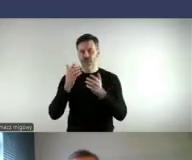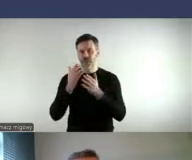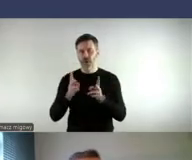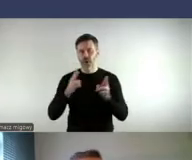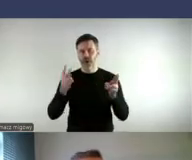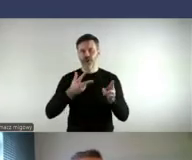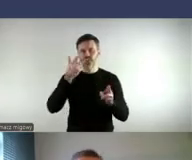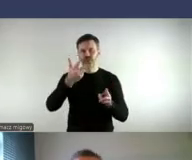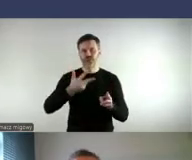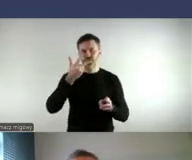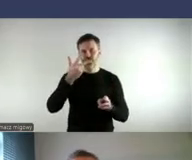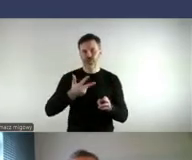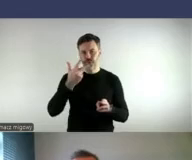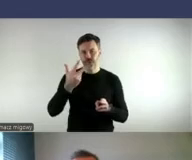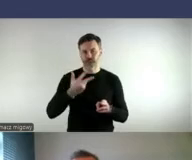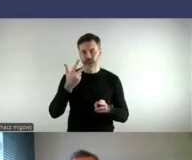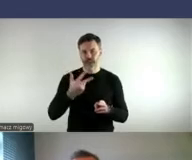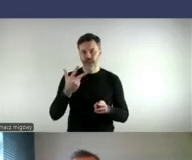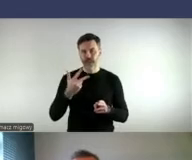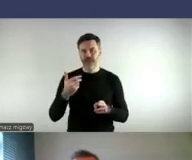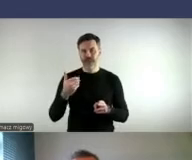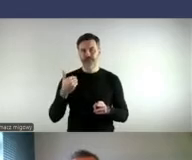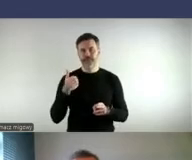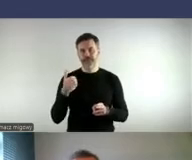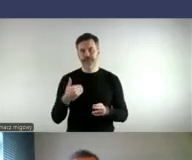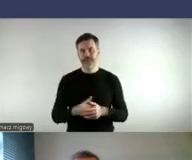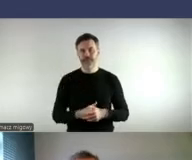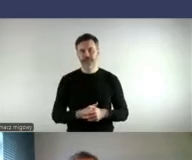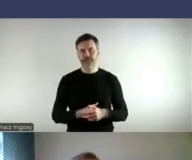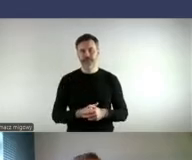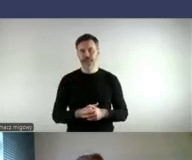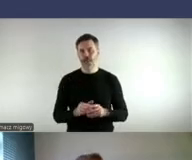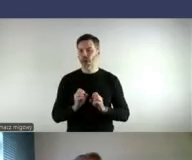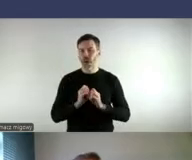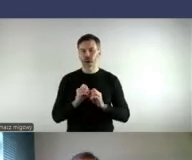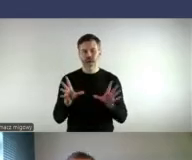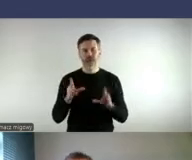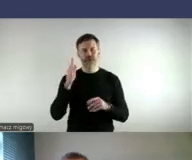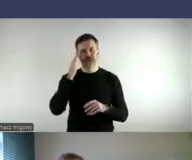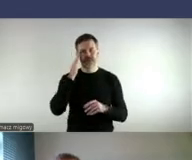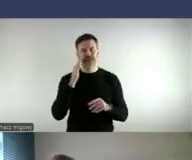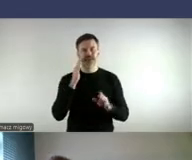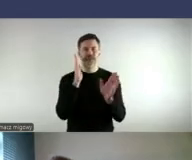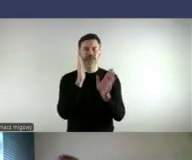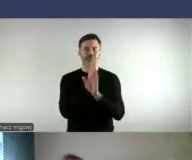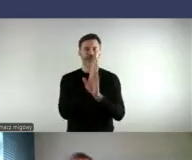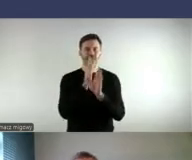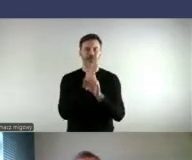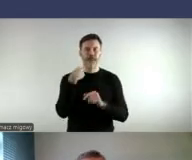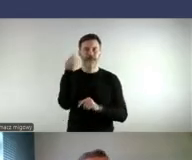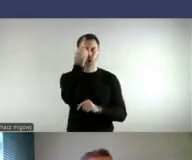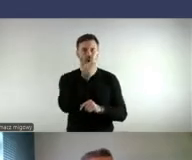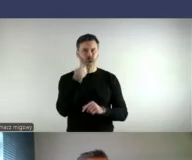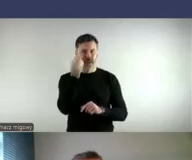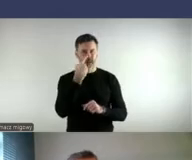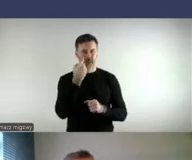crisis is related to extreme weather, and we can see that it occur more and more the